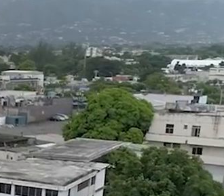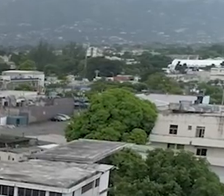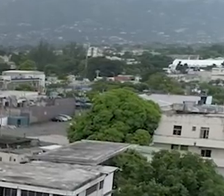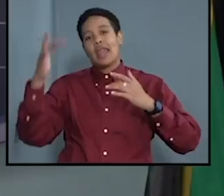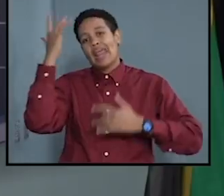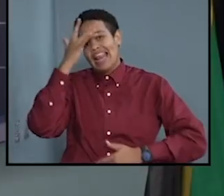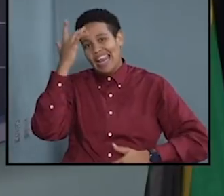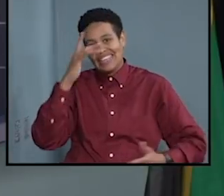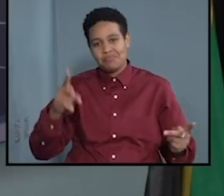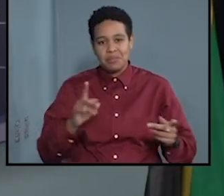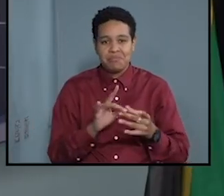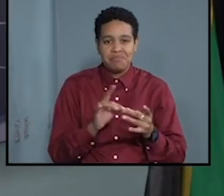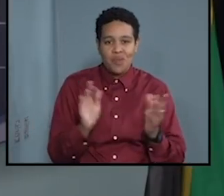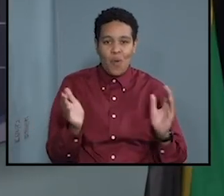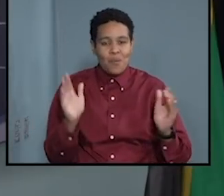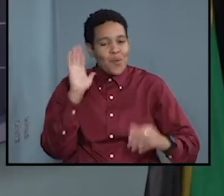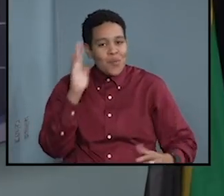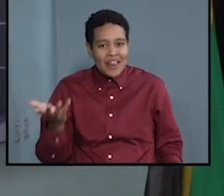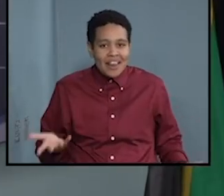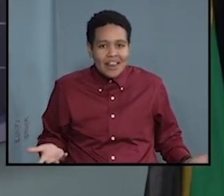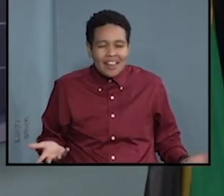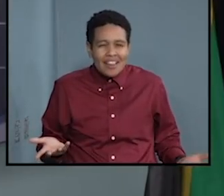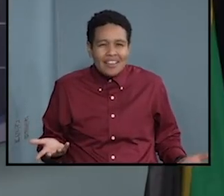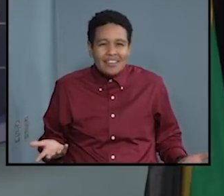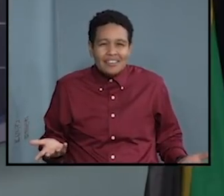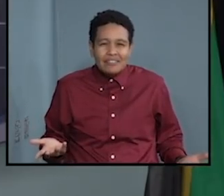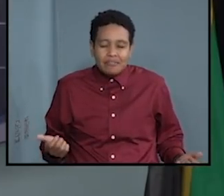economy going. So this is the